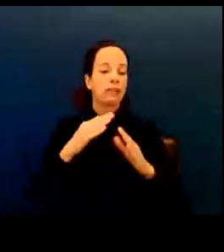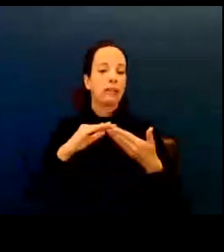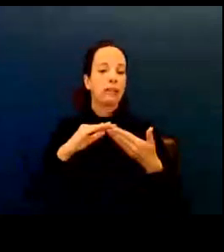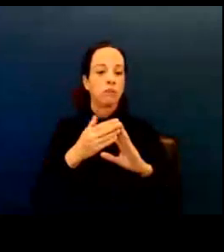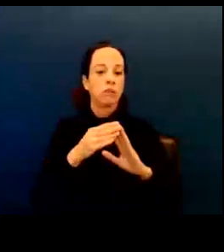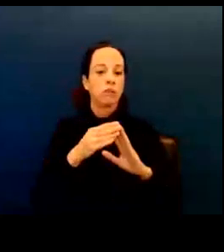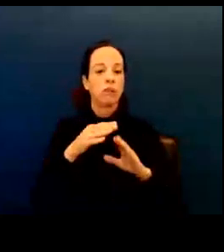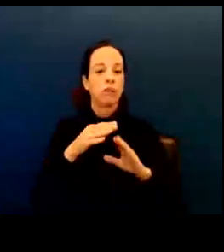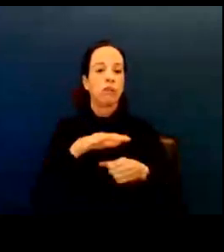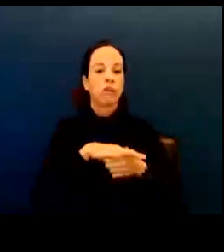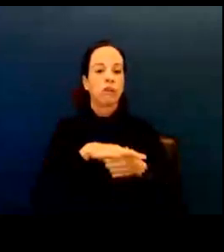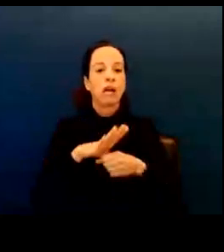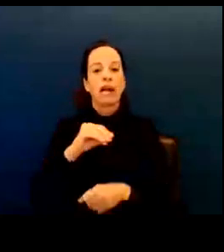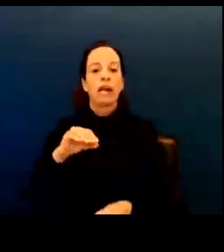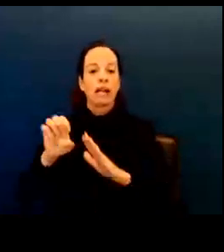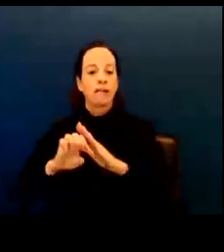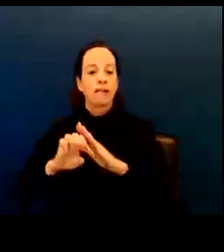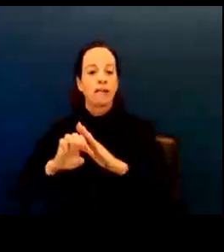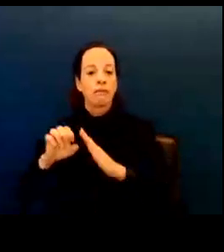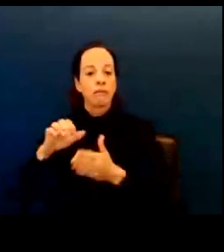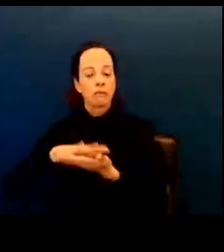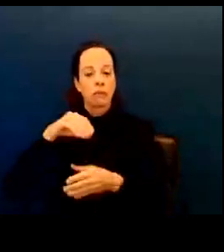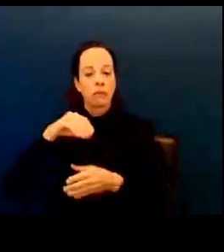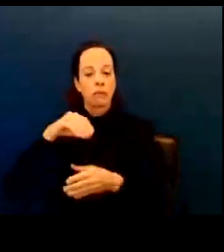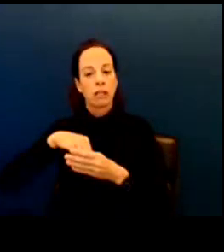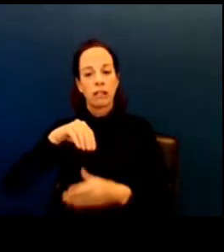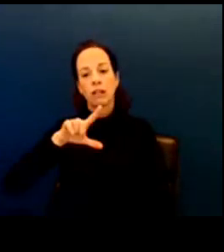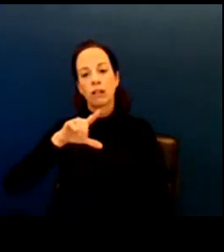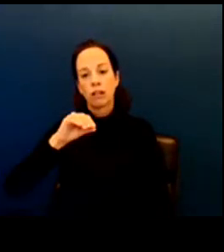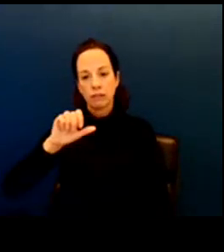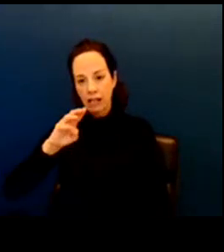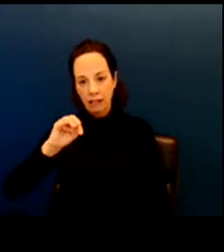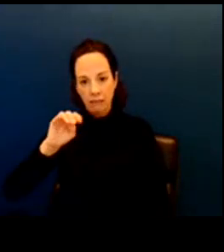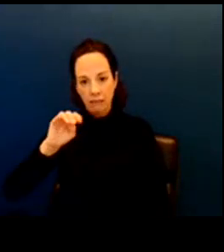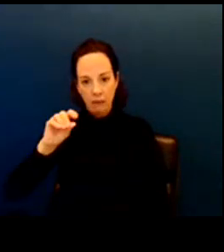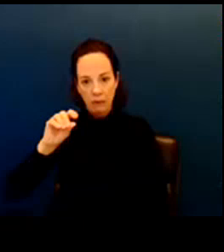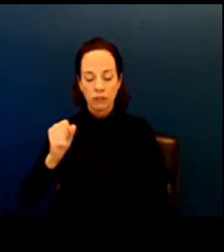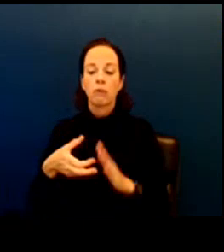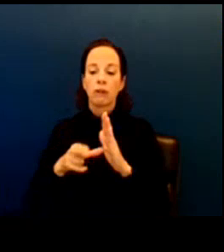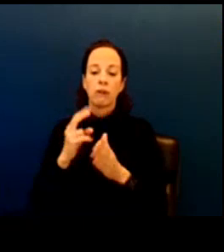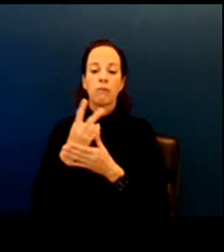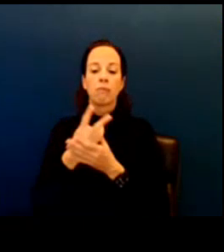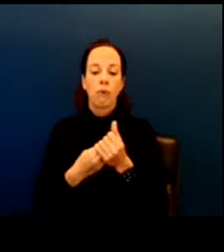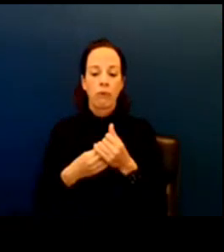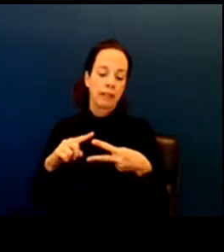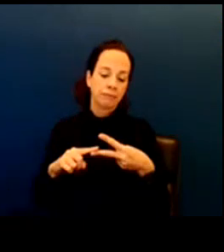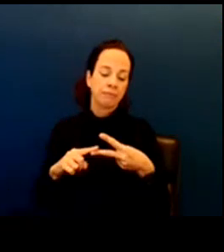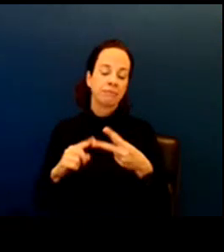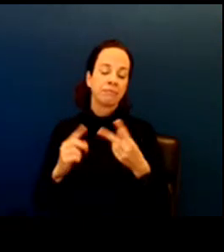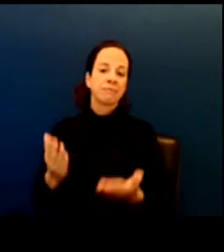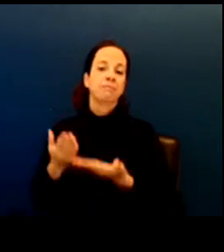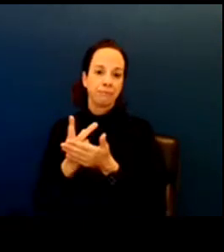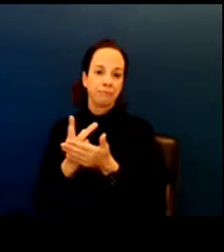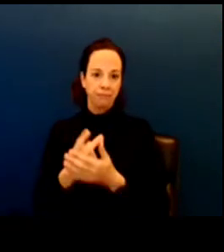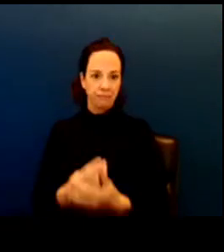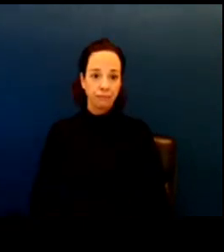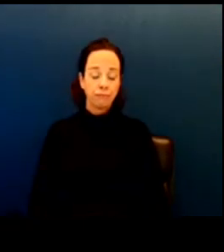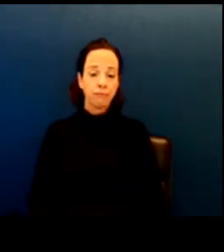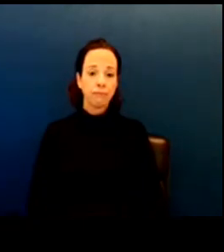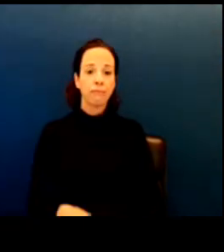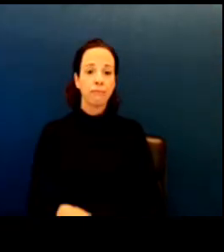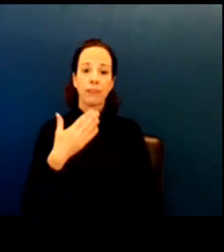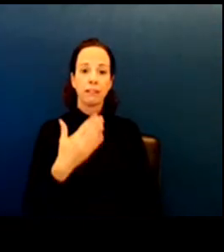Alamos. Staff has reviewed tabs 125 and 126 and recommends your approval. All right, thank you, Jayden.